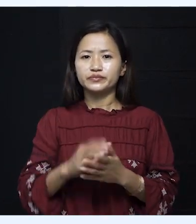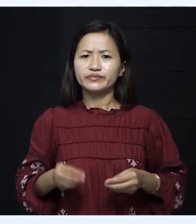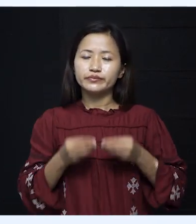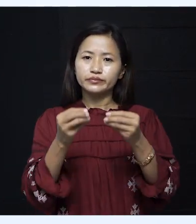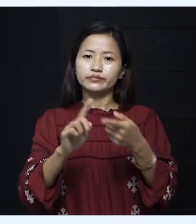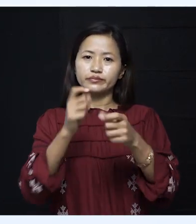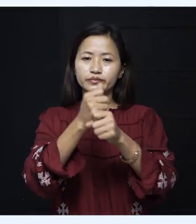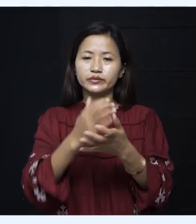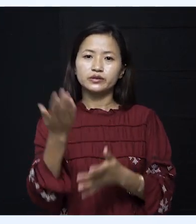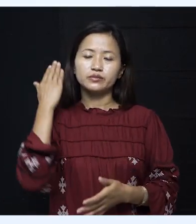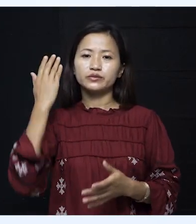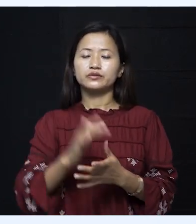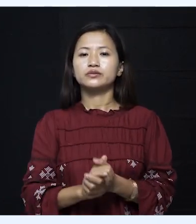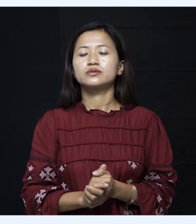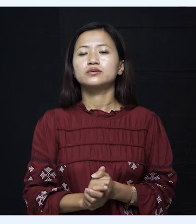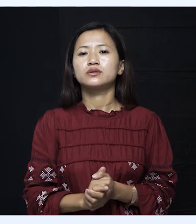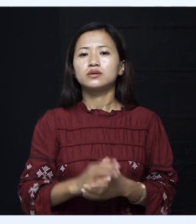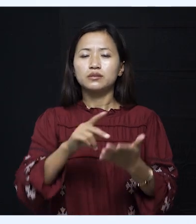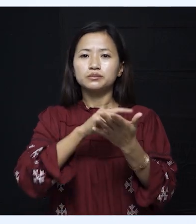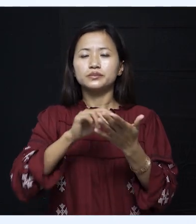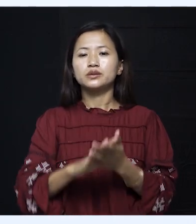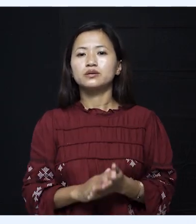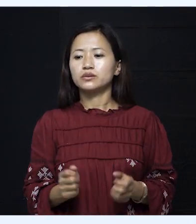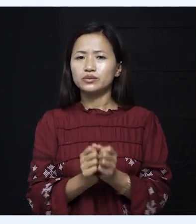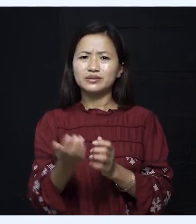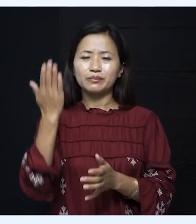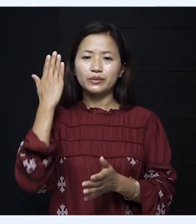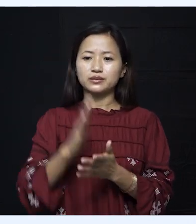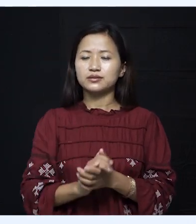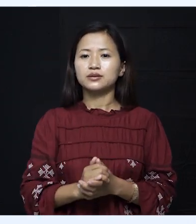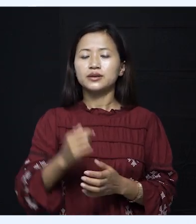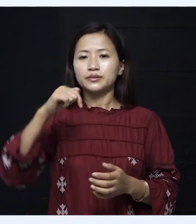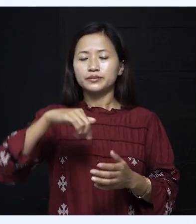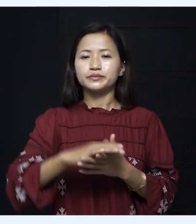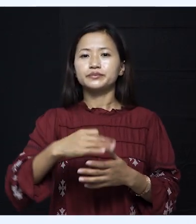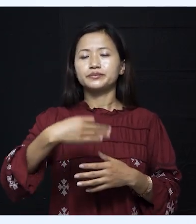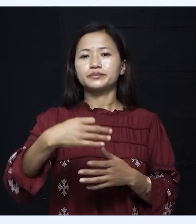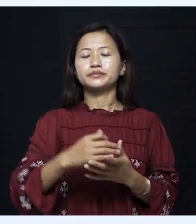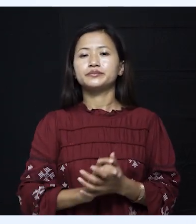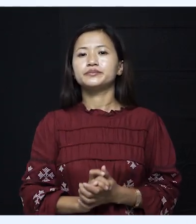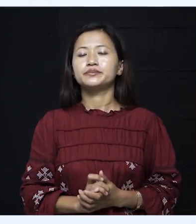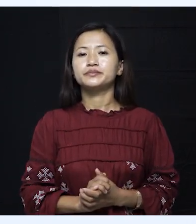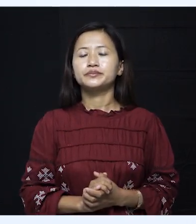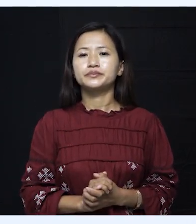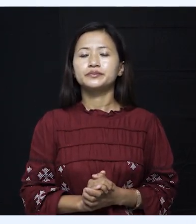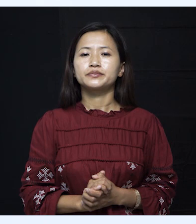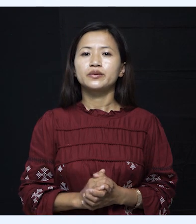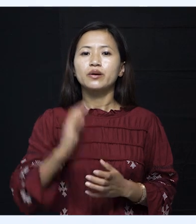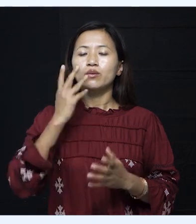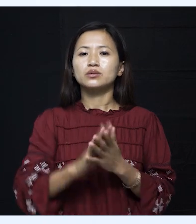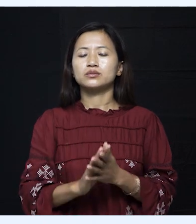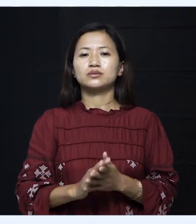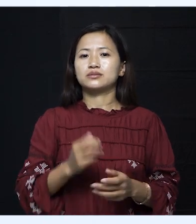some of the examples in previous parts, that is with the past and present, but you would find that when we